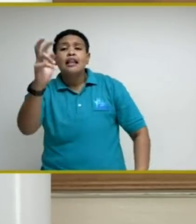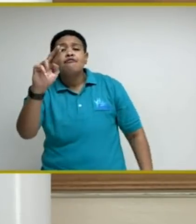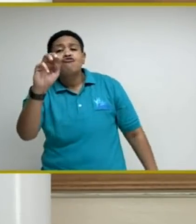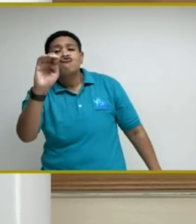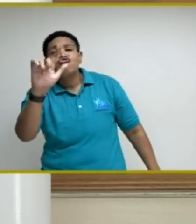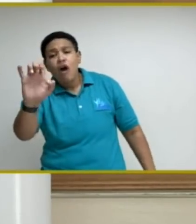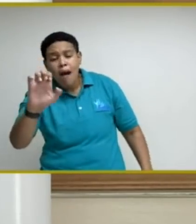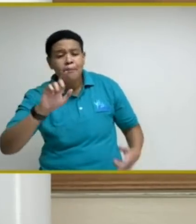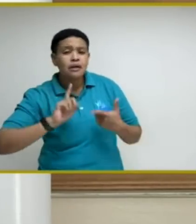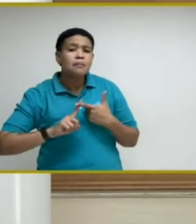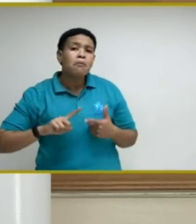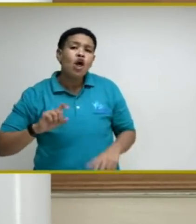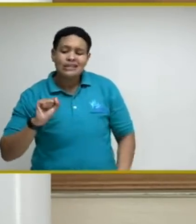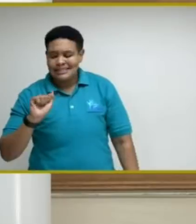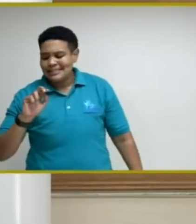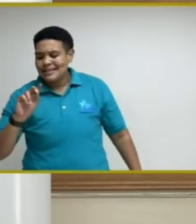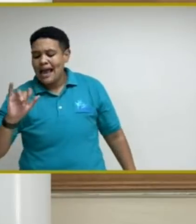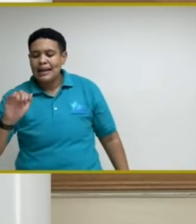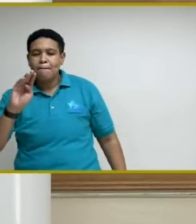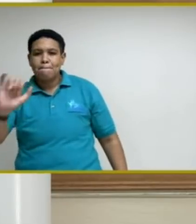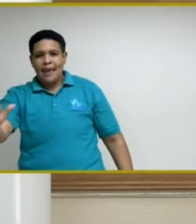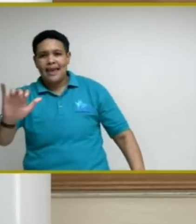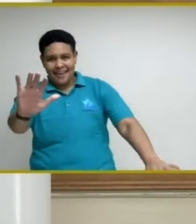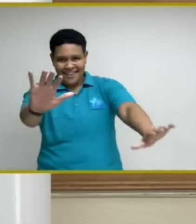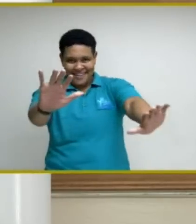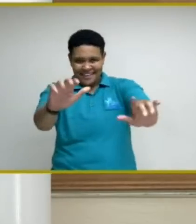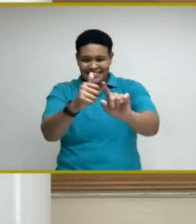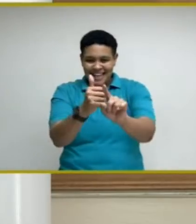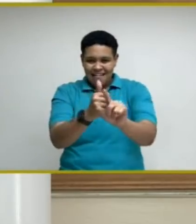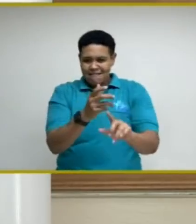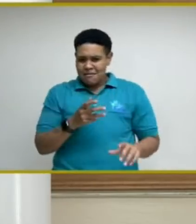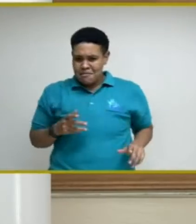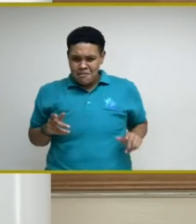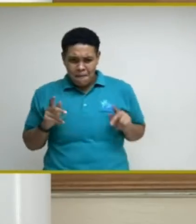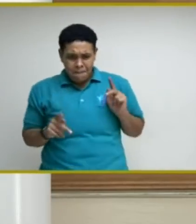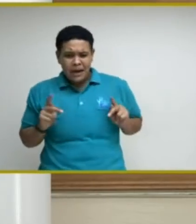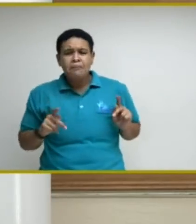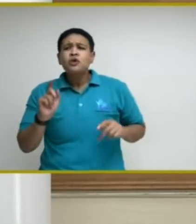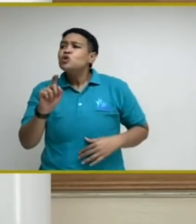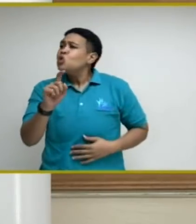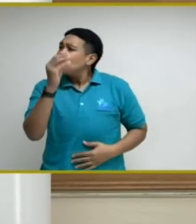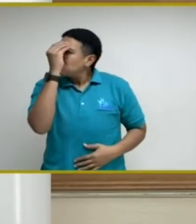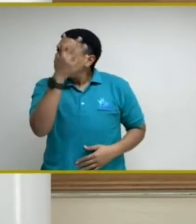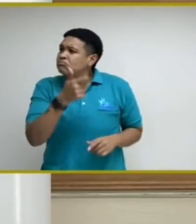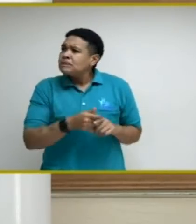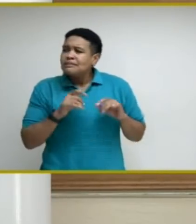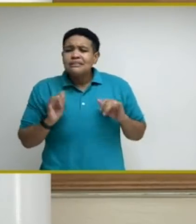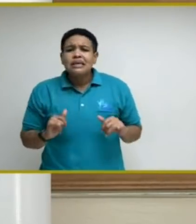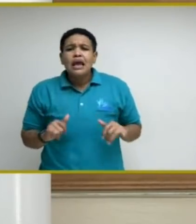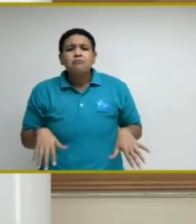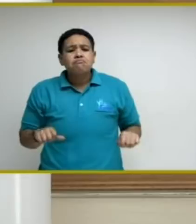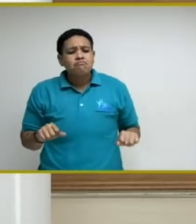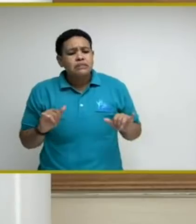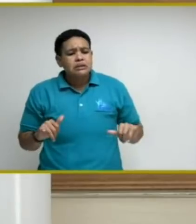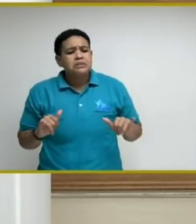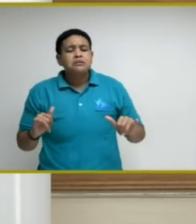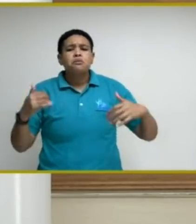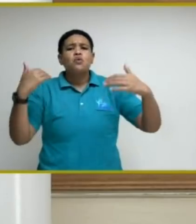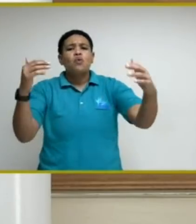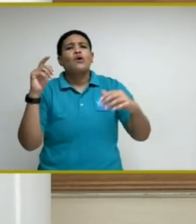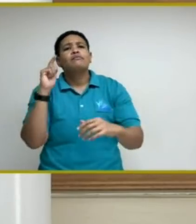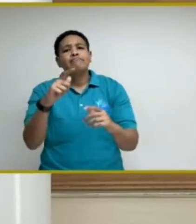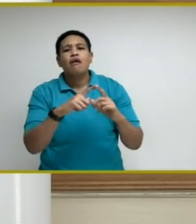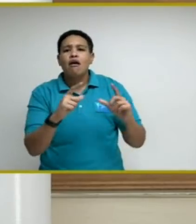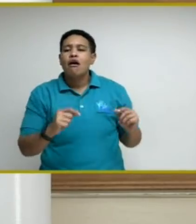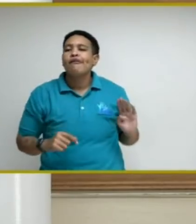and Sandy Bay Health Center. Persons, of course, should do the usual, take their vaccination